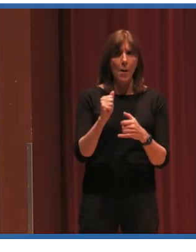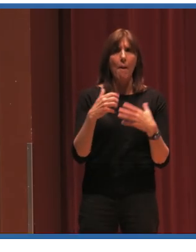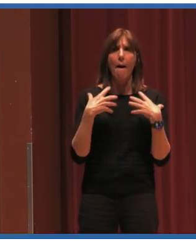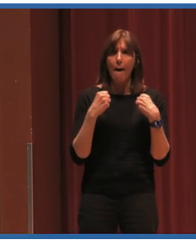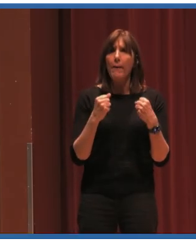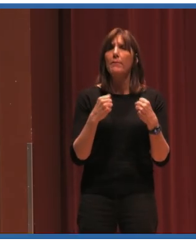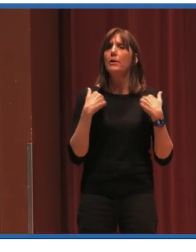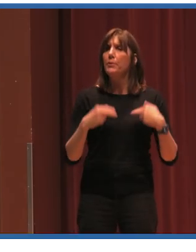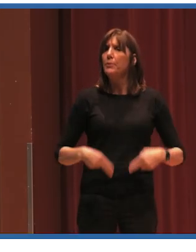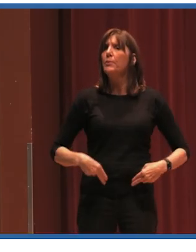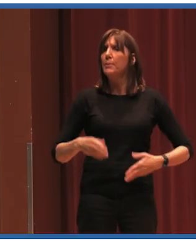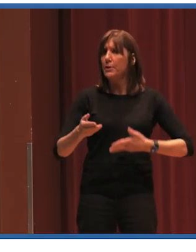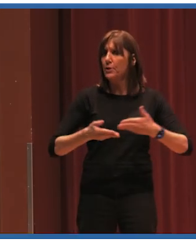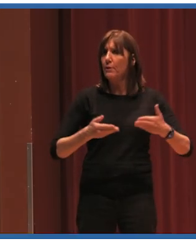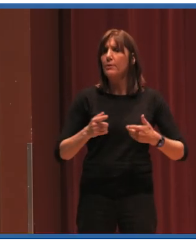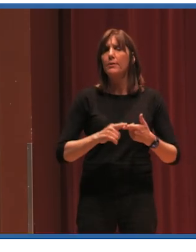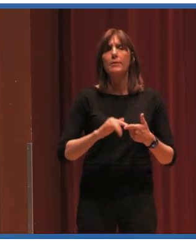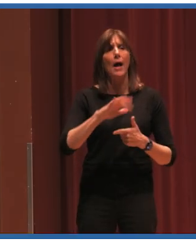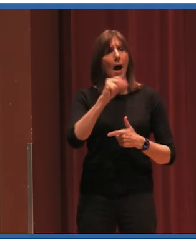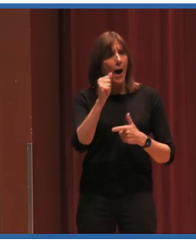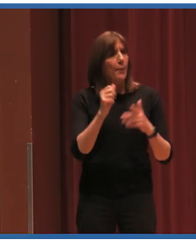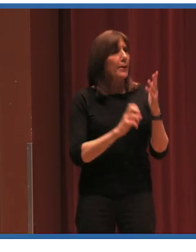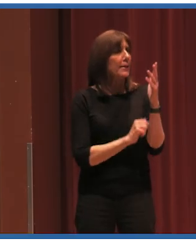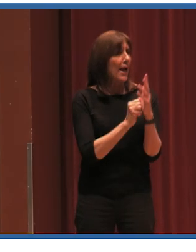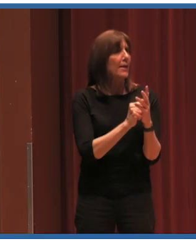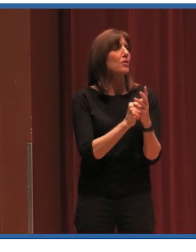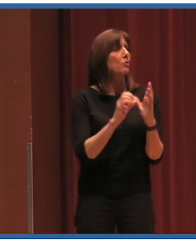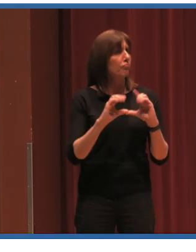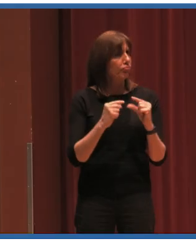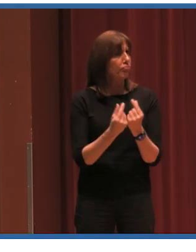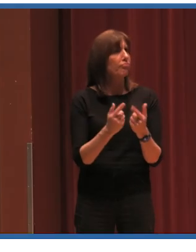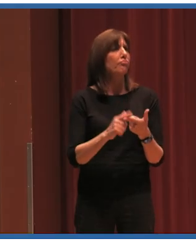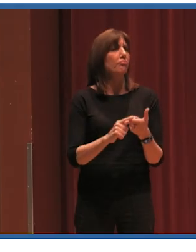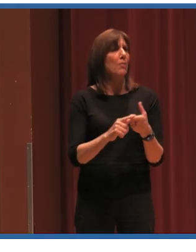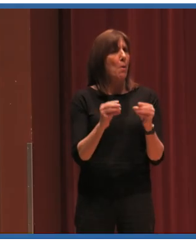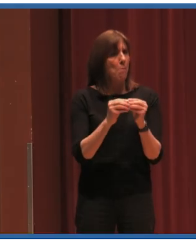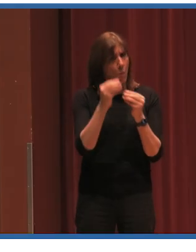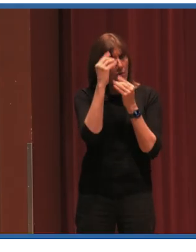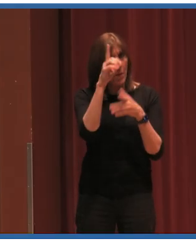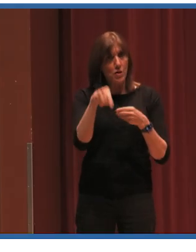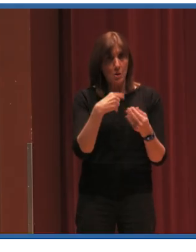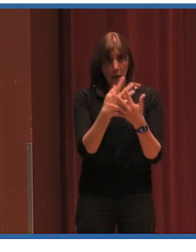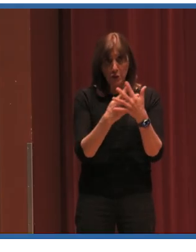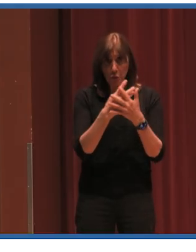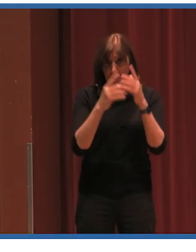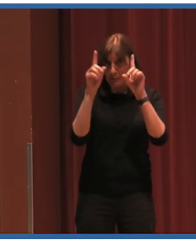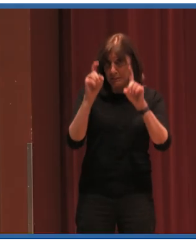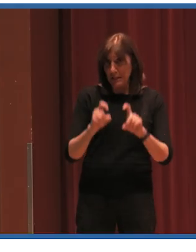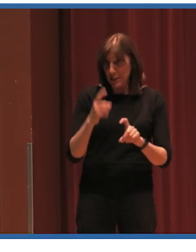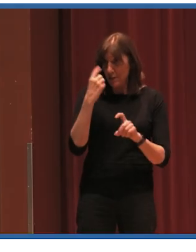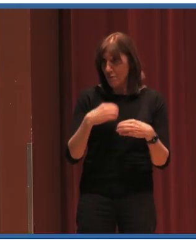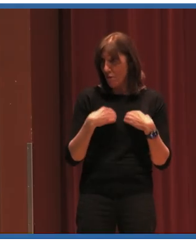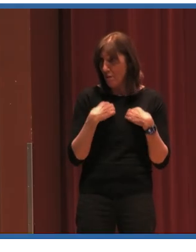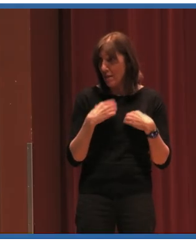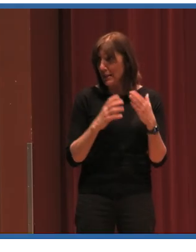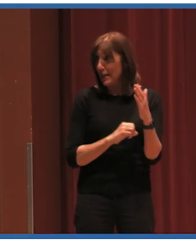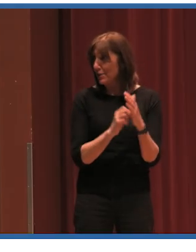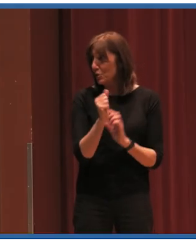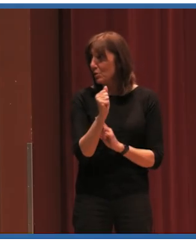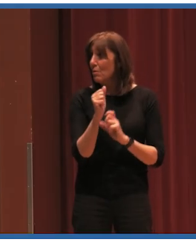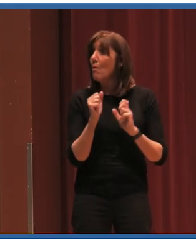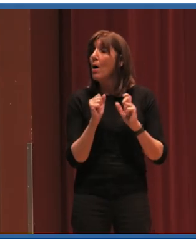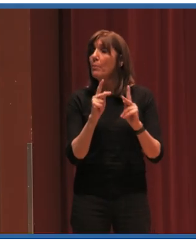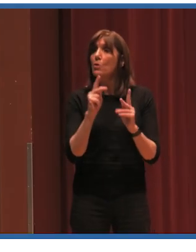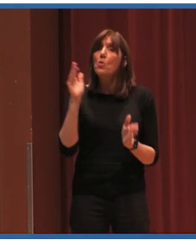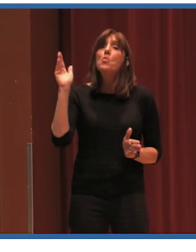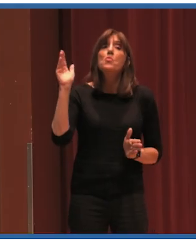Services, the Iowa Cancer Consortium, for more information about testing and mitigating for lung cancer. This is an opportunity to